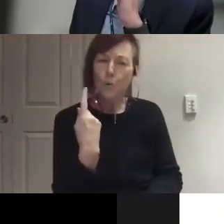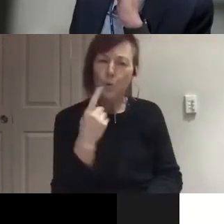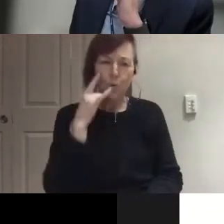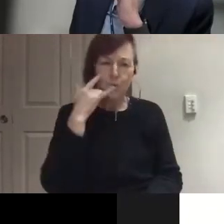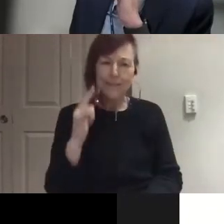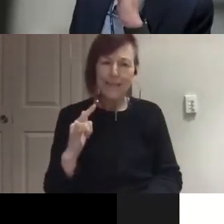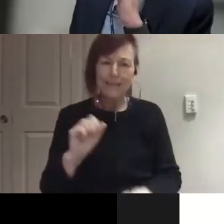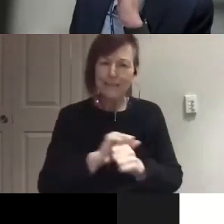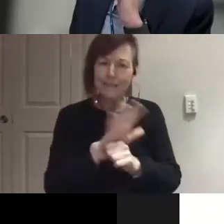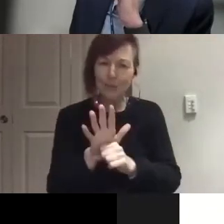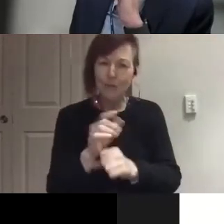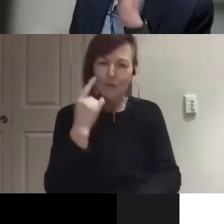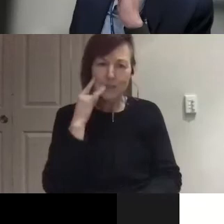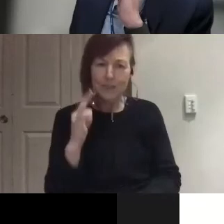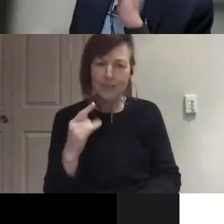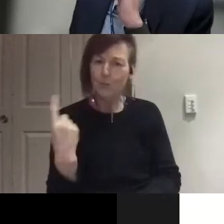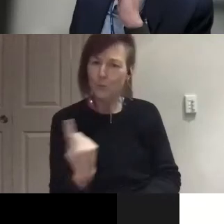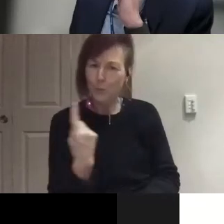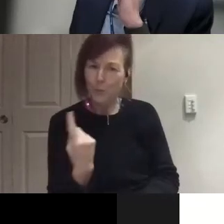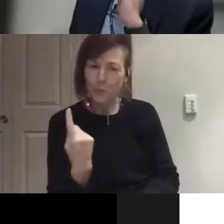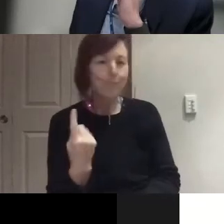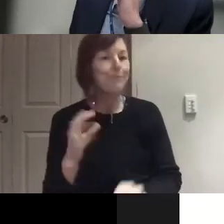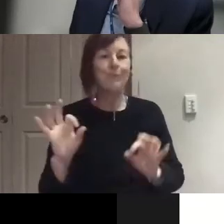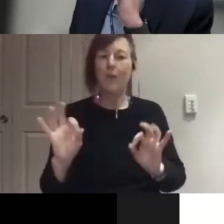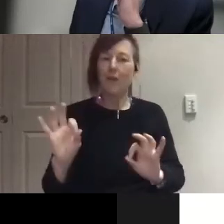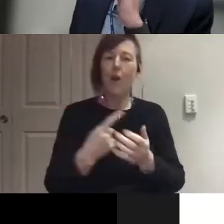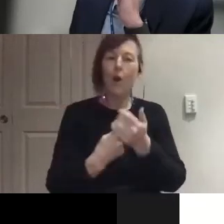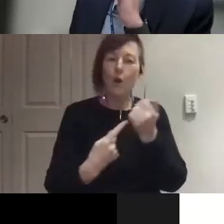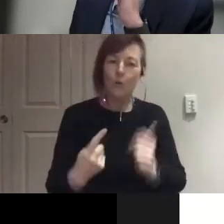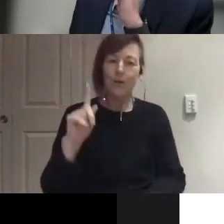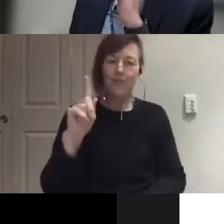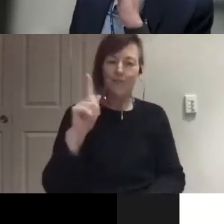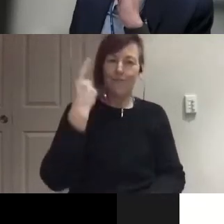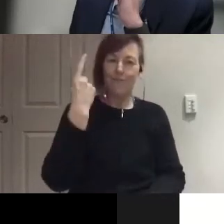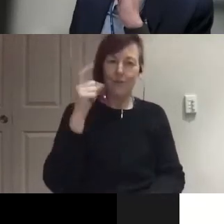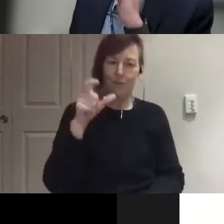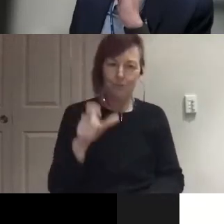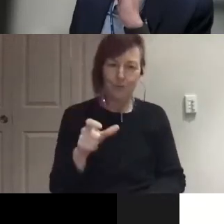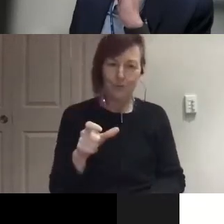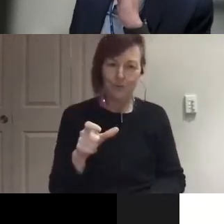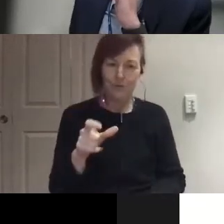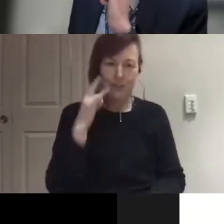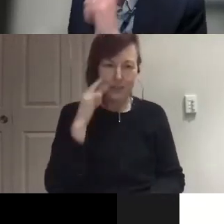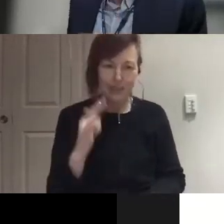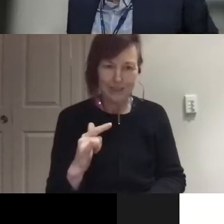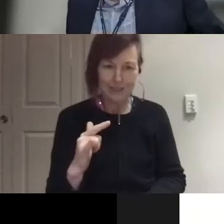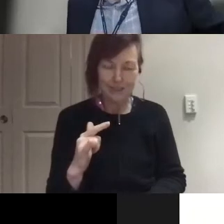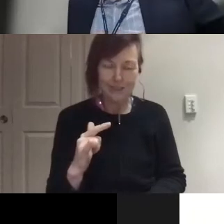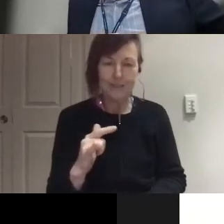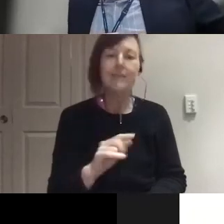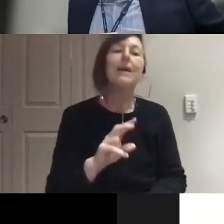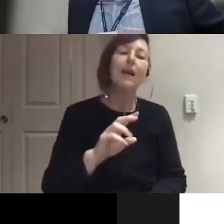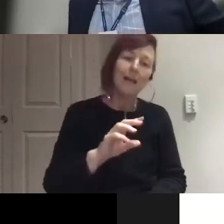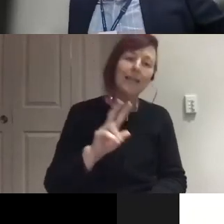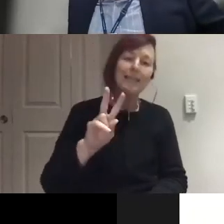together. If the primary close contact stays well and you all stay well, then the primary close contact gets the day 13 test. If